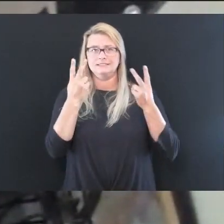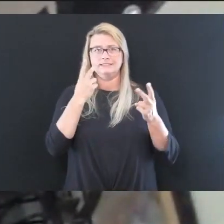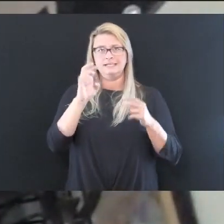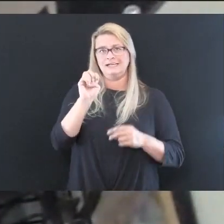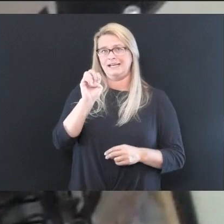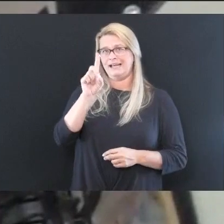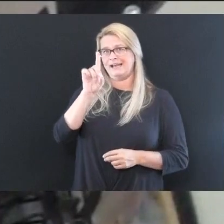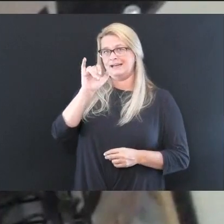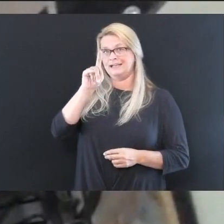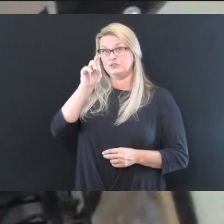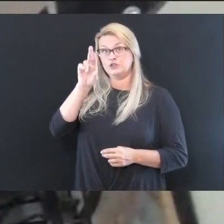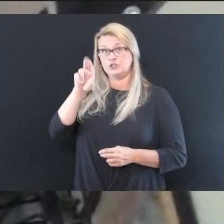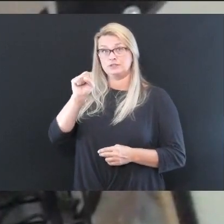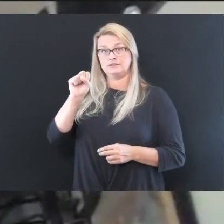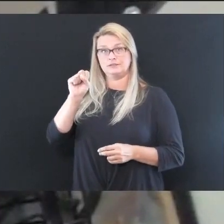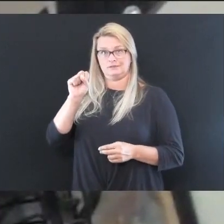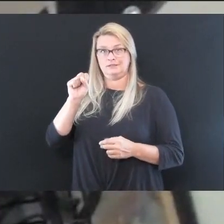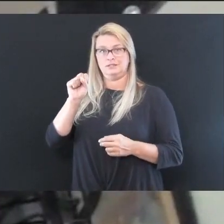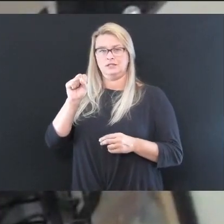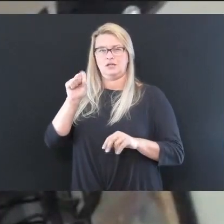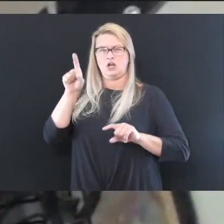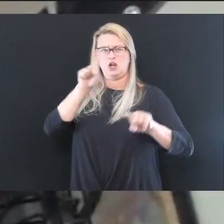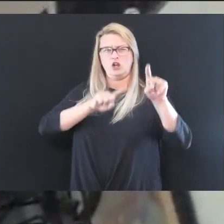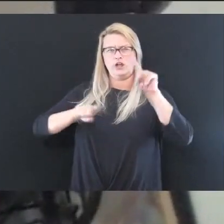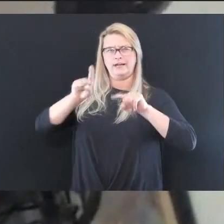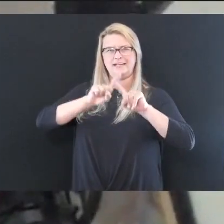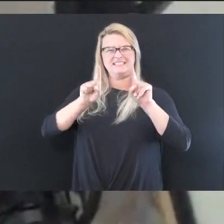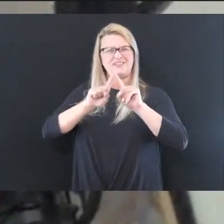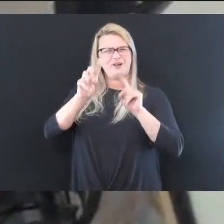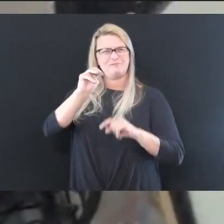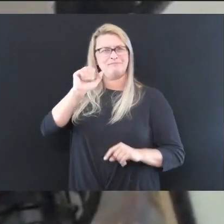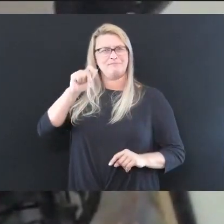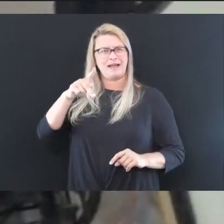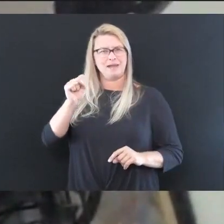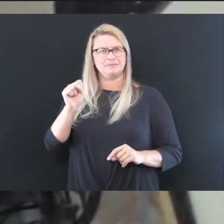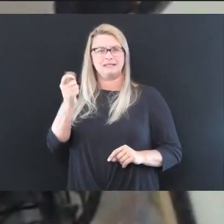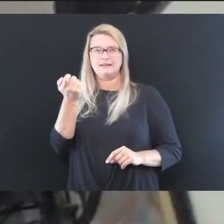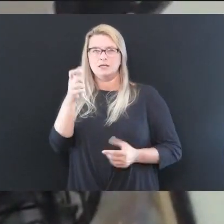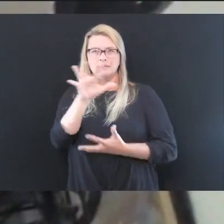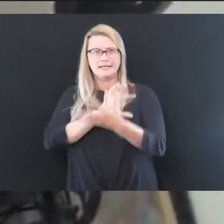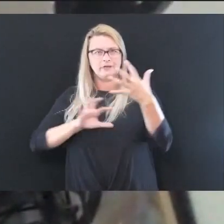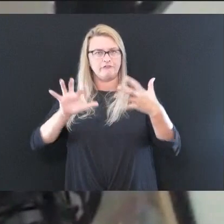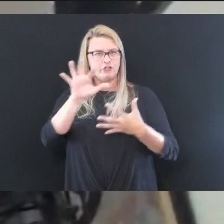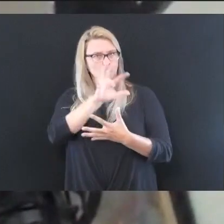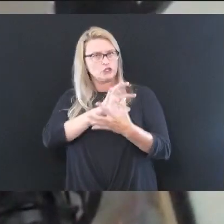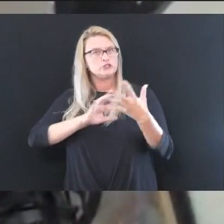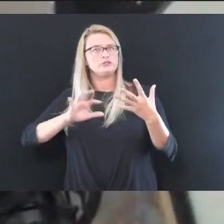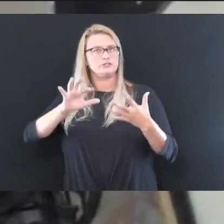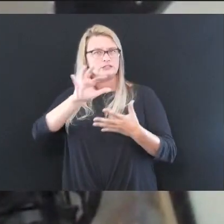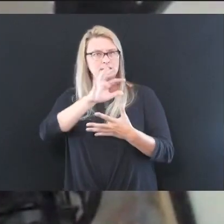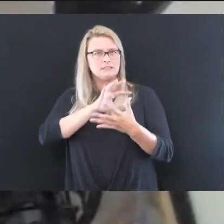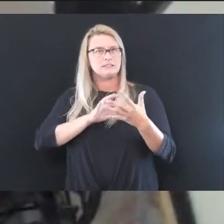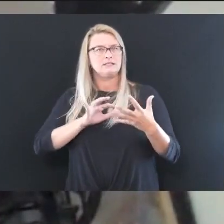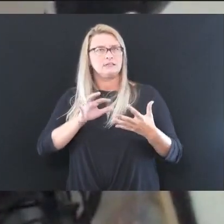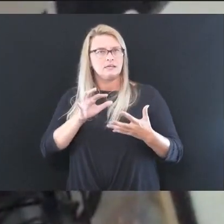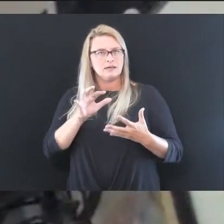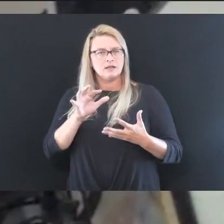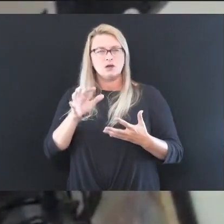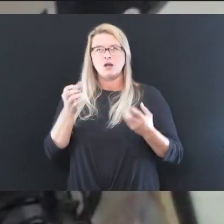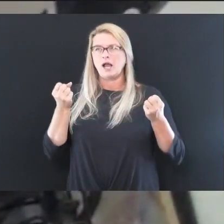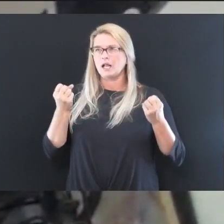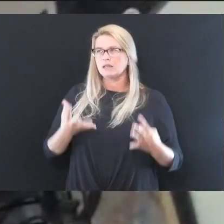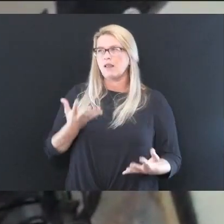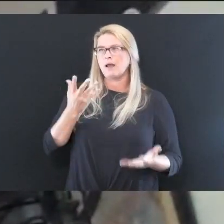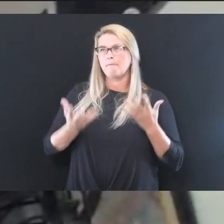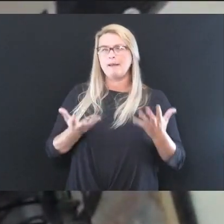looking at the various maps, and they're having the same confusion that I would imagine that a lot of parents and a lot